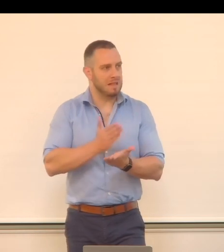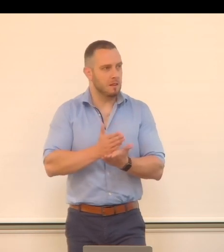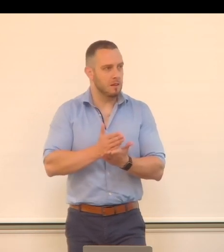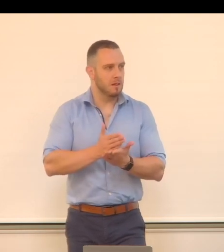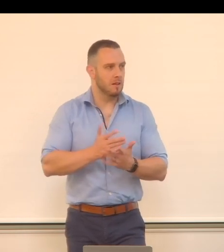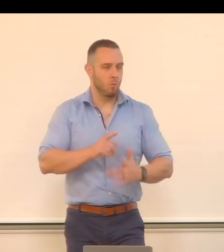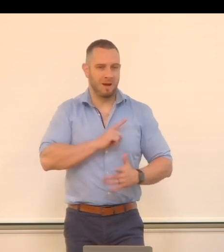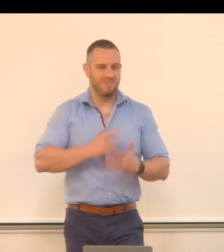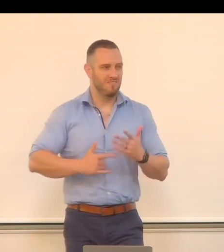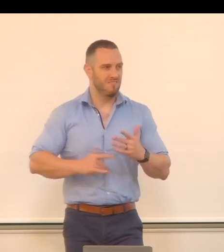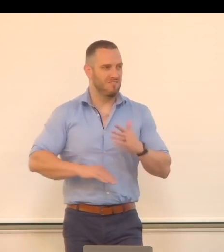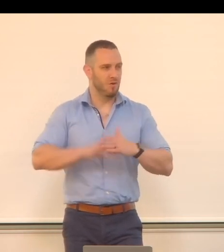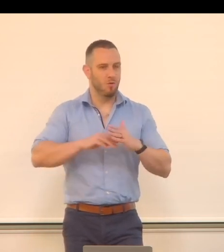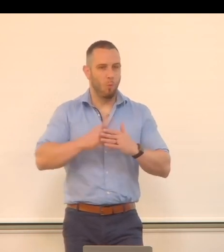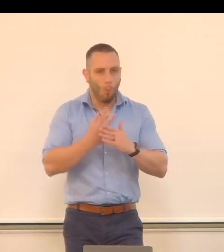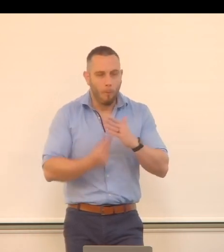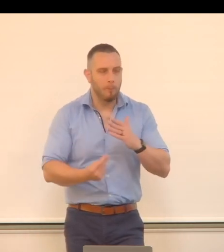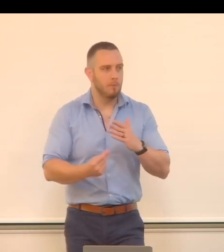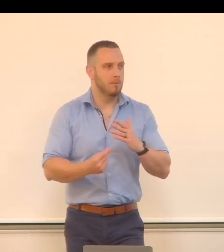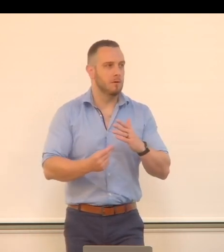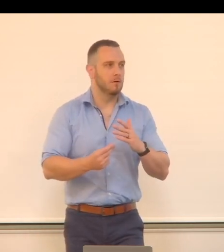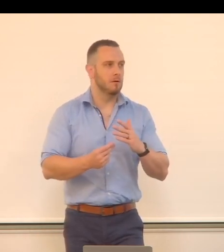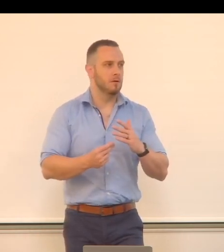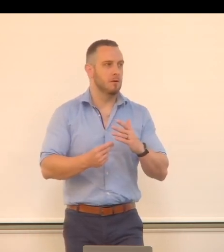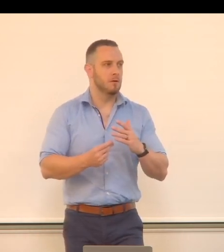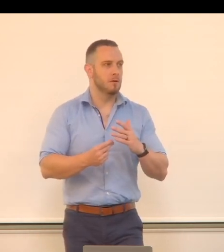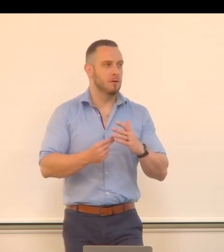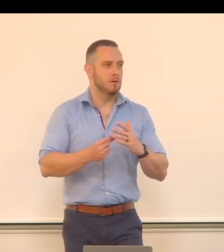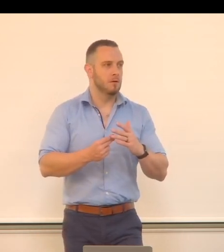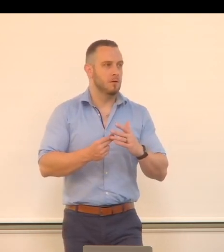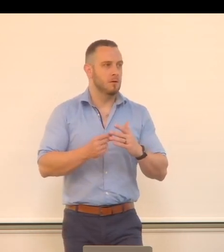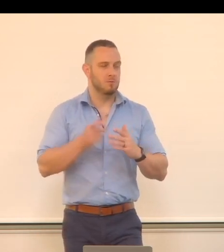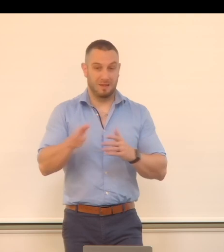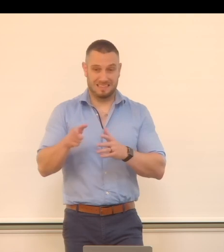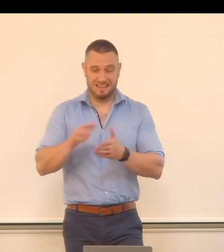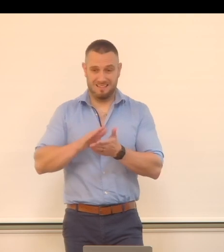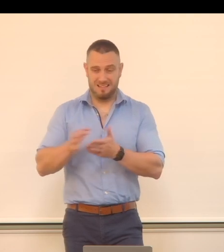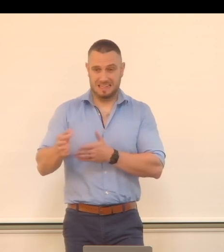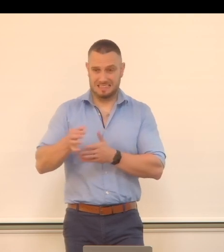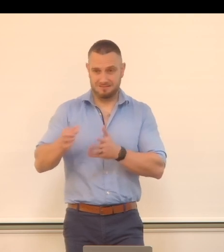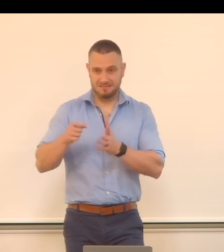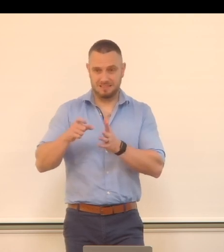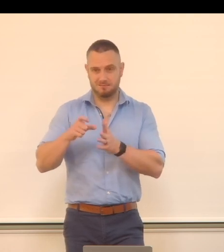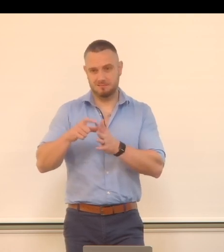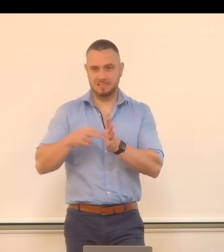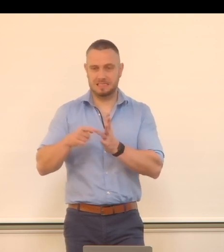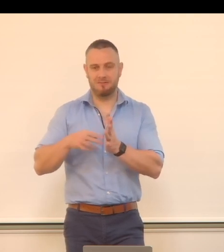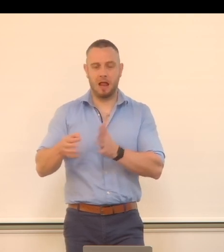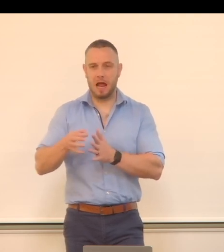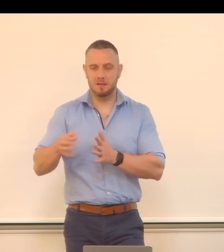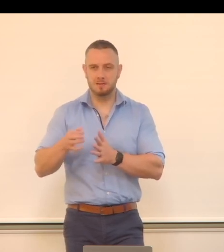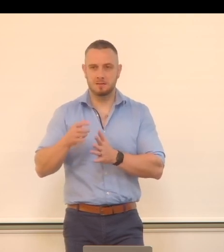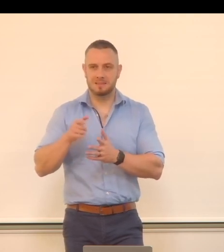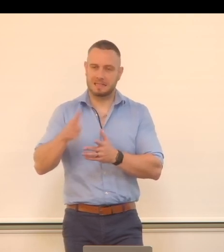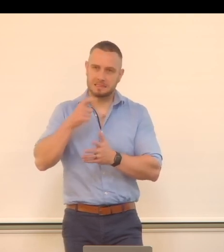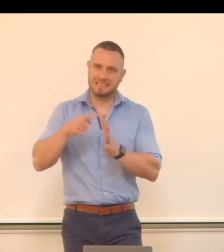like ability to kind of just roam around and do explorative EVAs. So I can kind of see the 2 points,